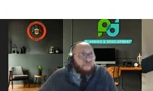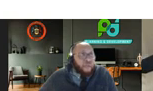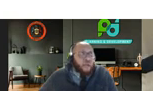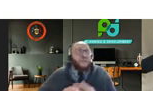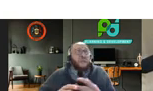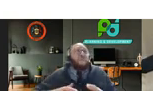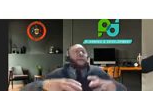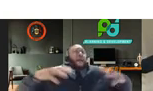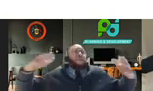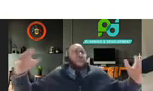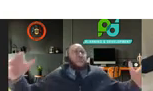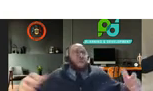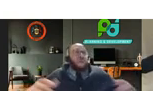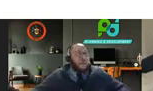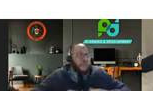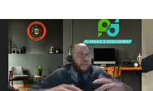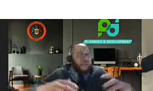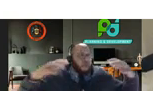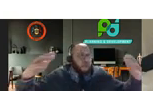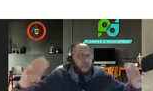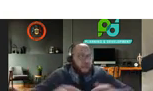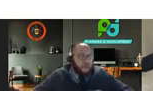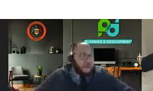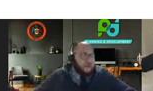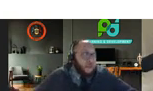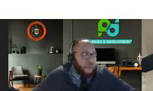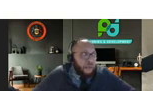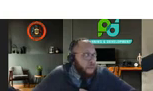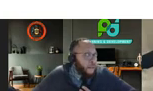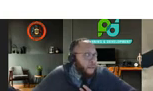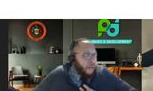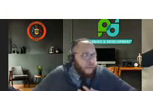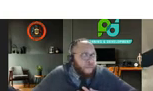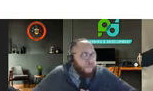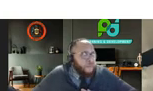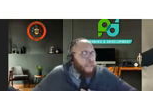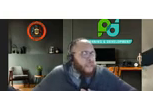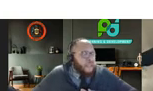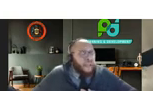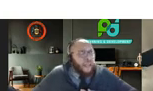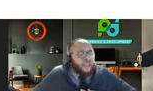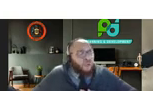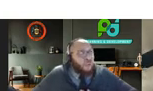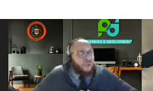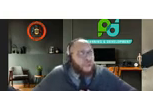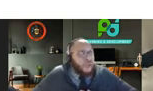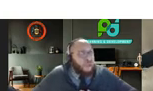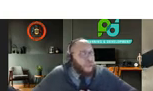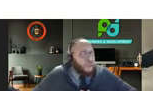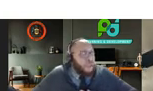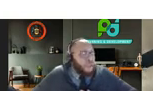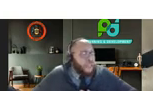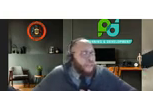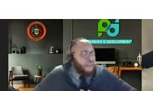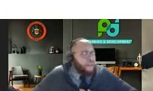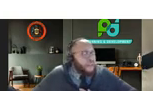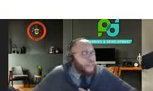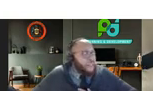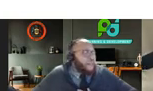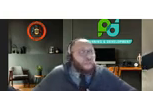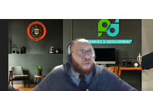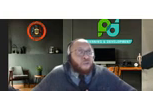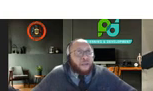any larger impacts out into the neighborhood and or into the greater community. It's kind of like schools, you know, you need